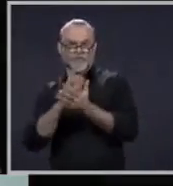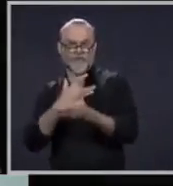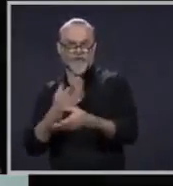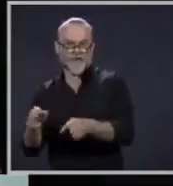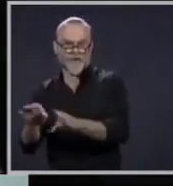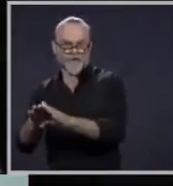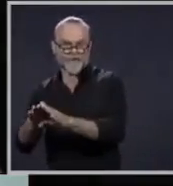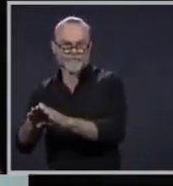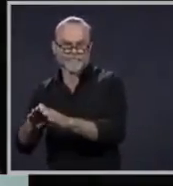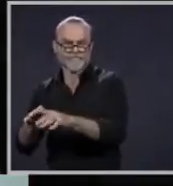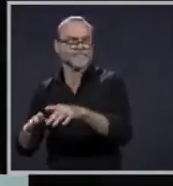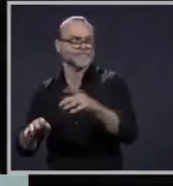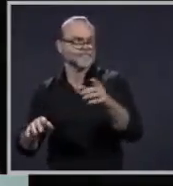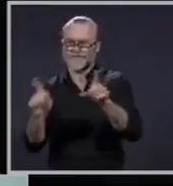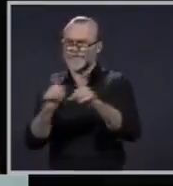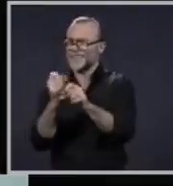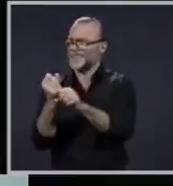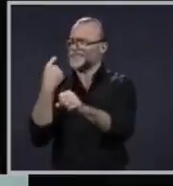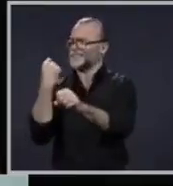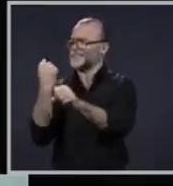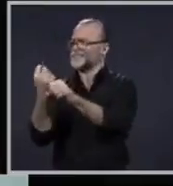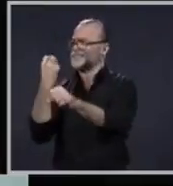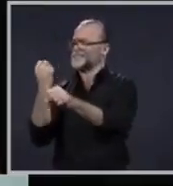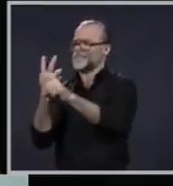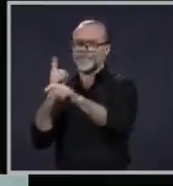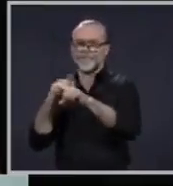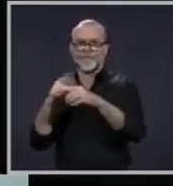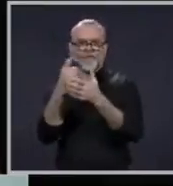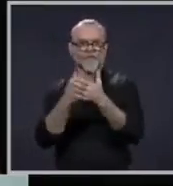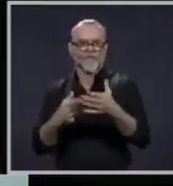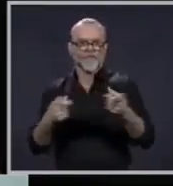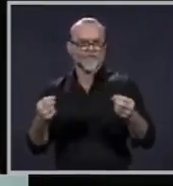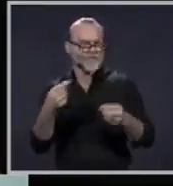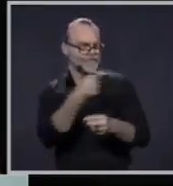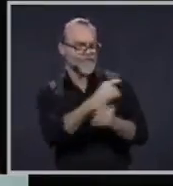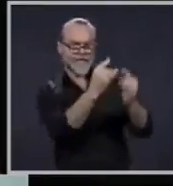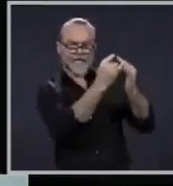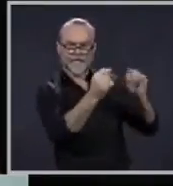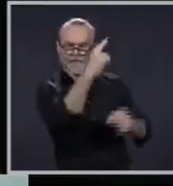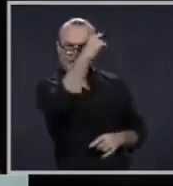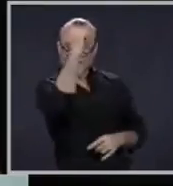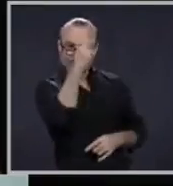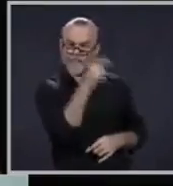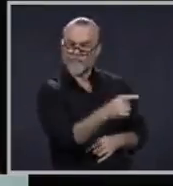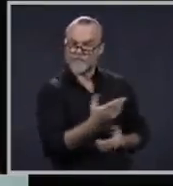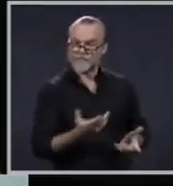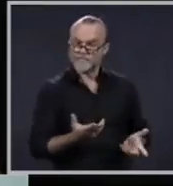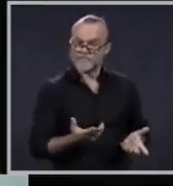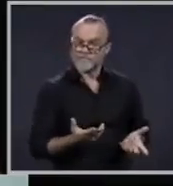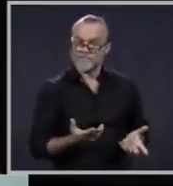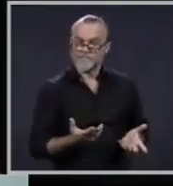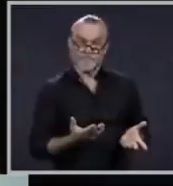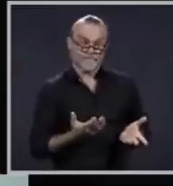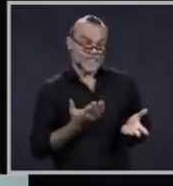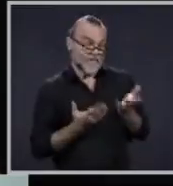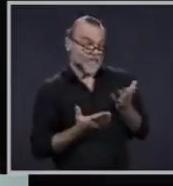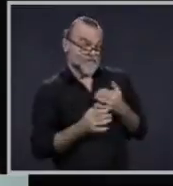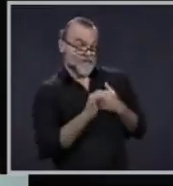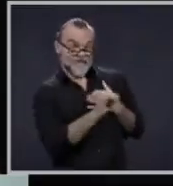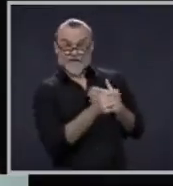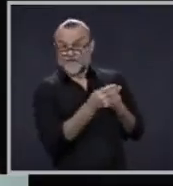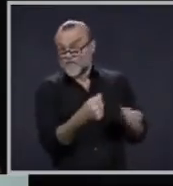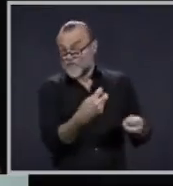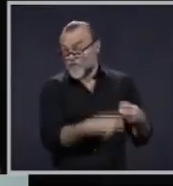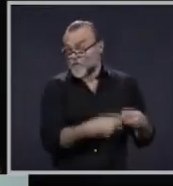traveled a bit to see what was happening in the parks. In the parks, I looked at most of the people, the vast